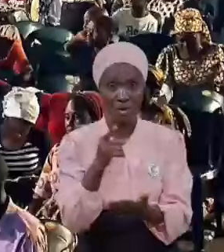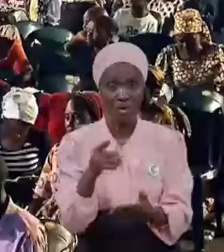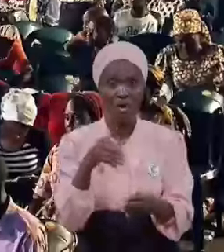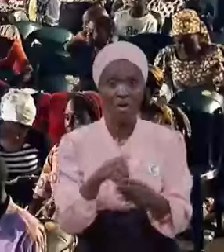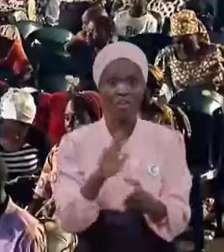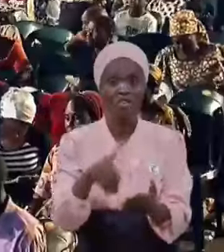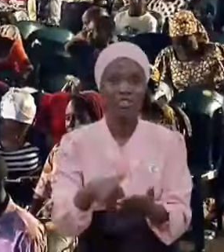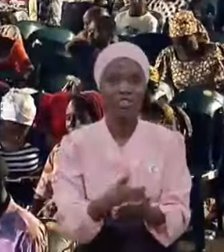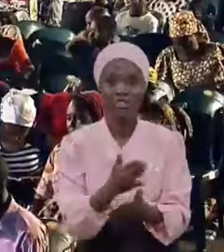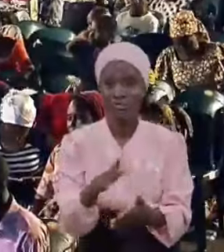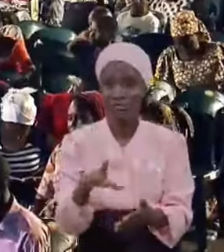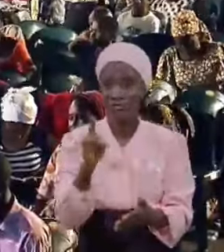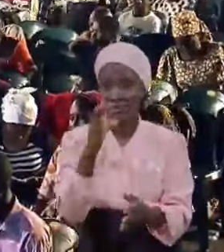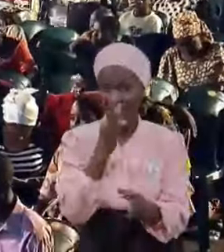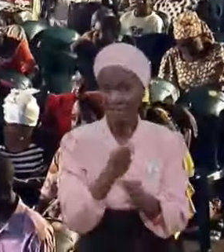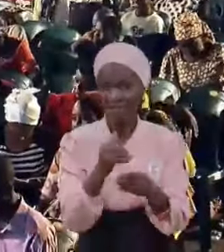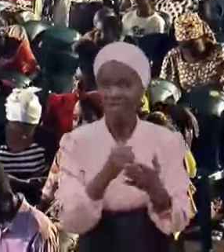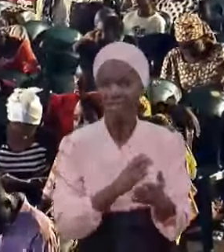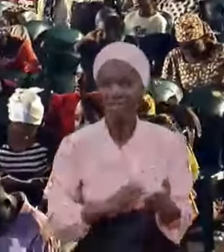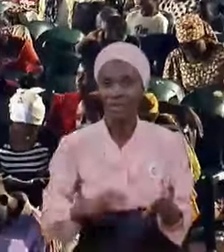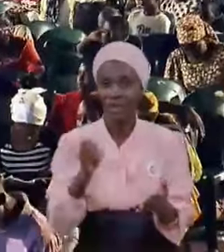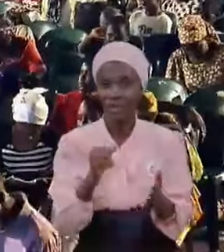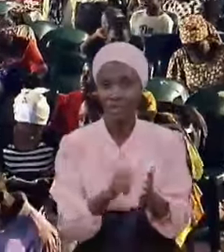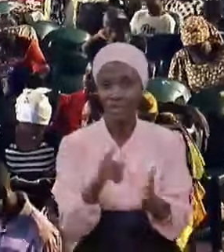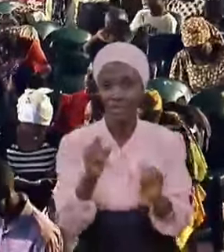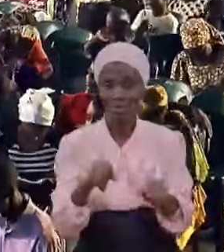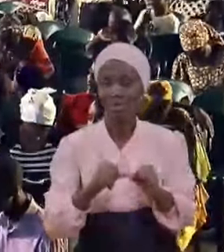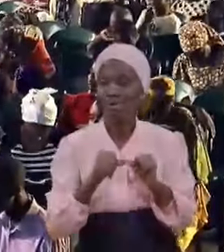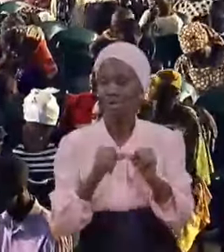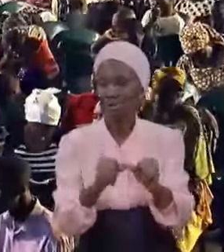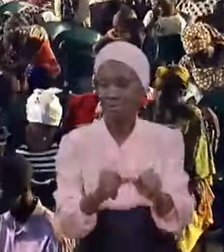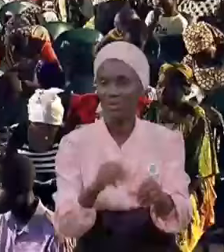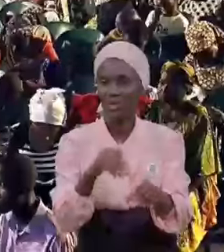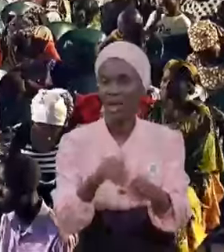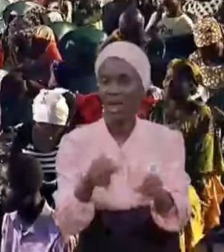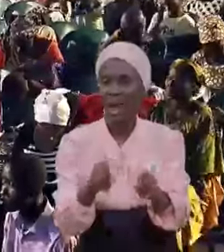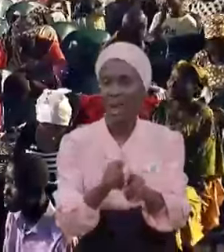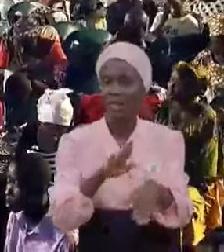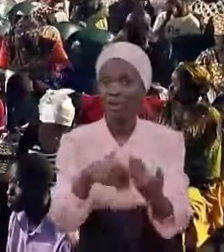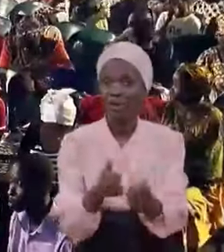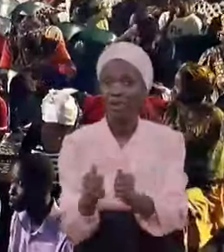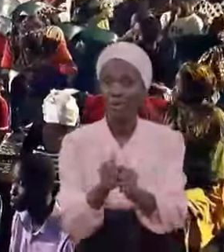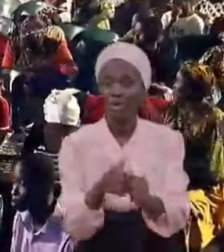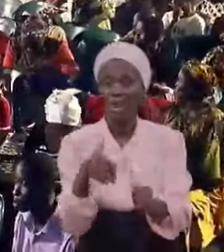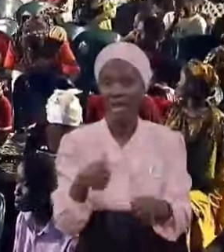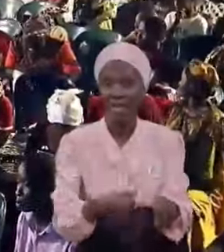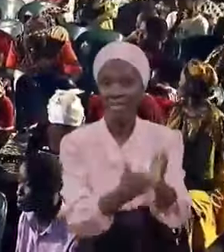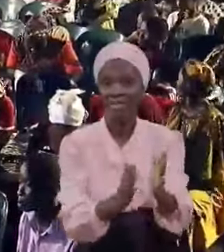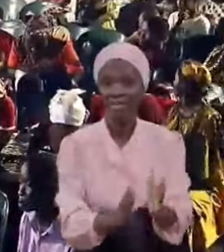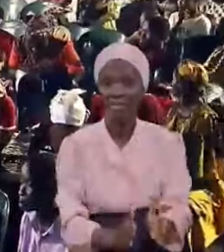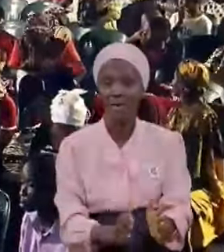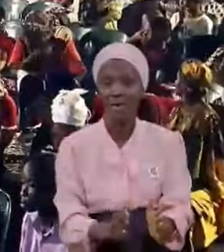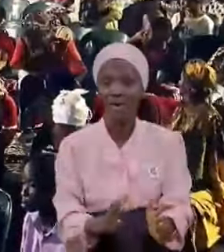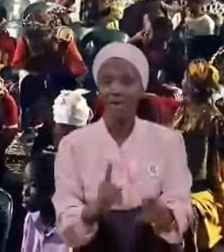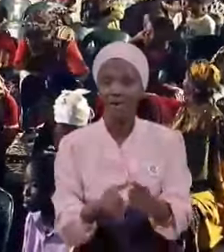remain altogether a disciple, altogether